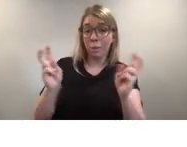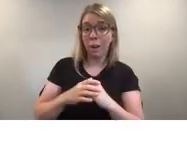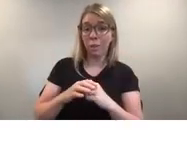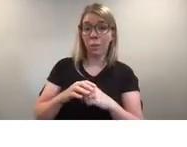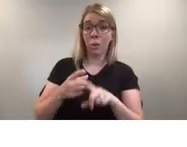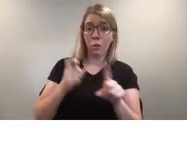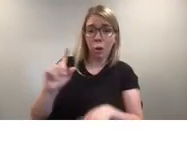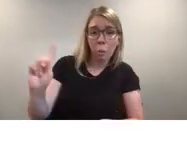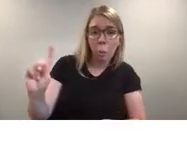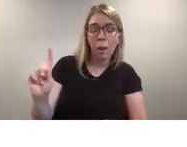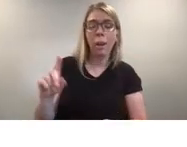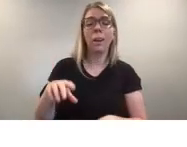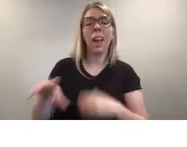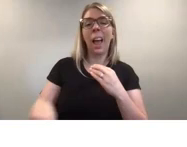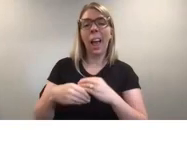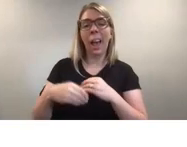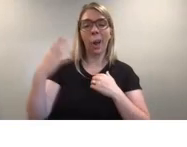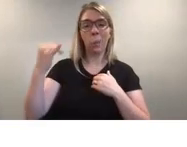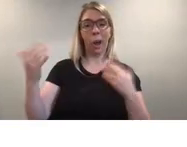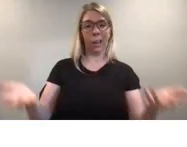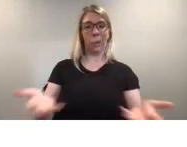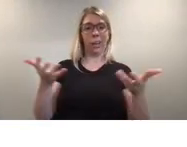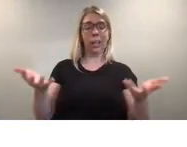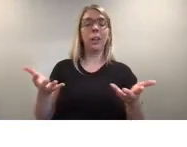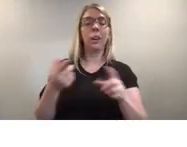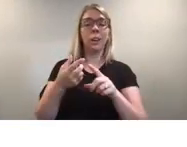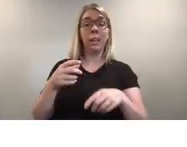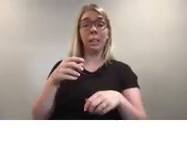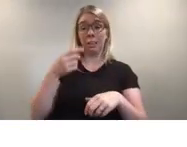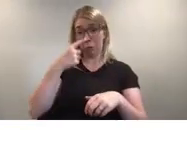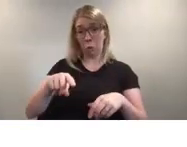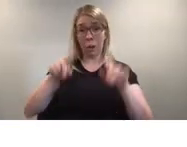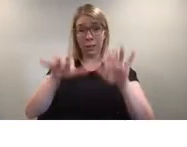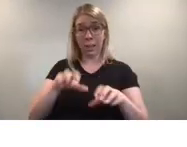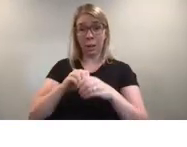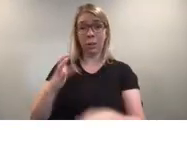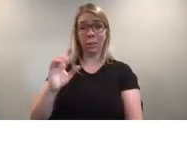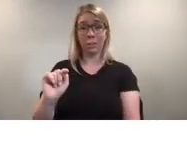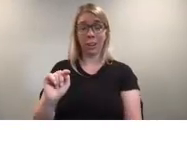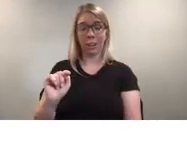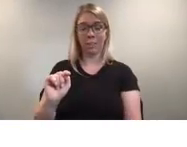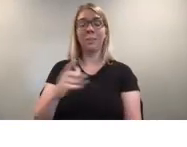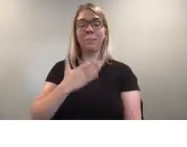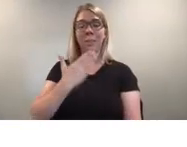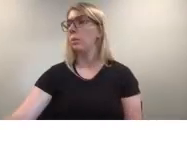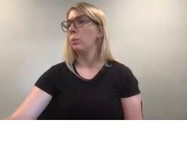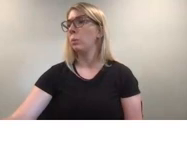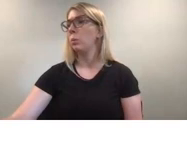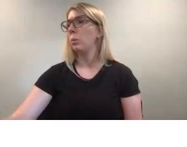in the chat, we'd love to know a little bit more about who's attending this session. And once again, welcome.